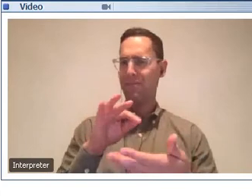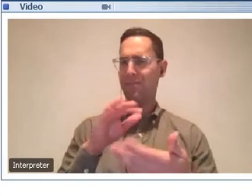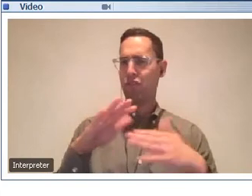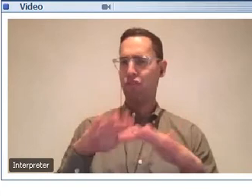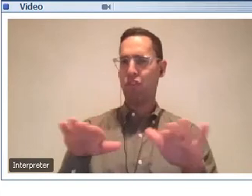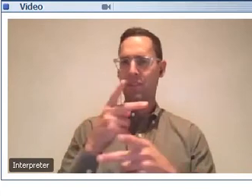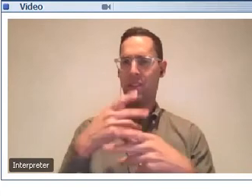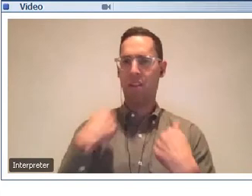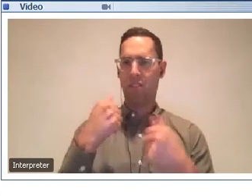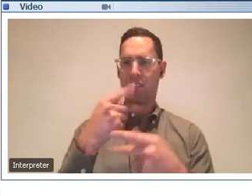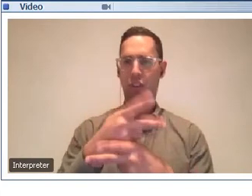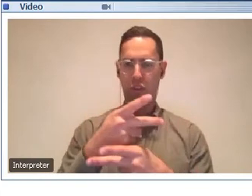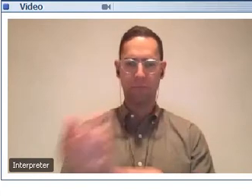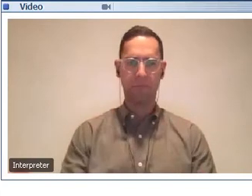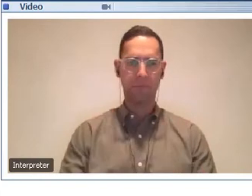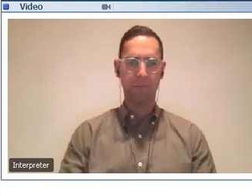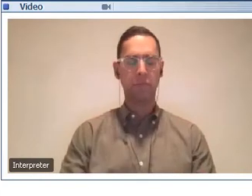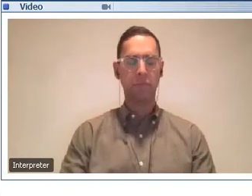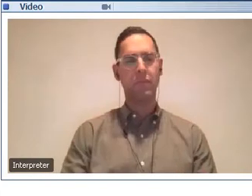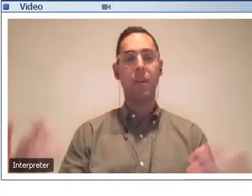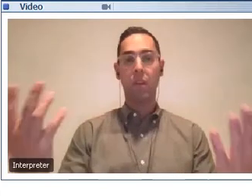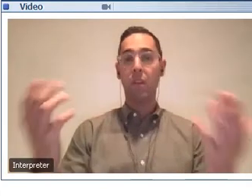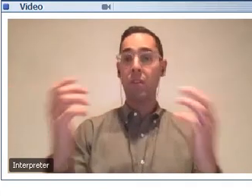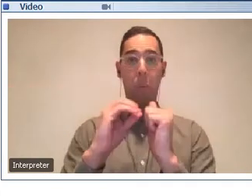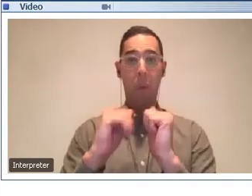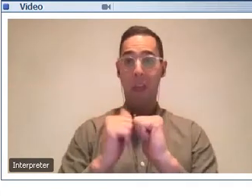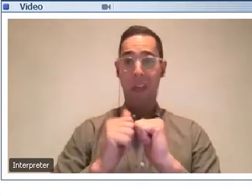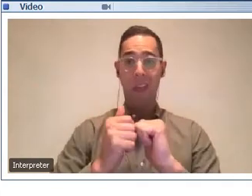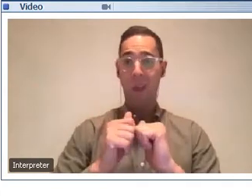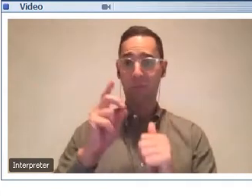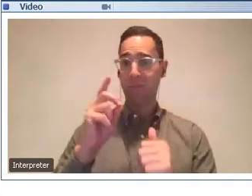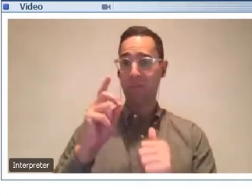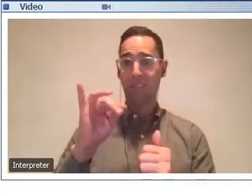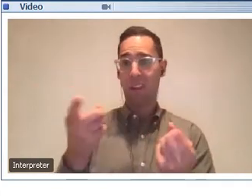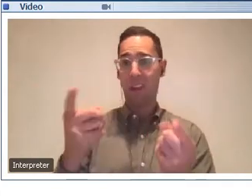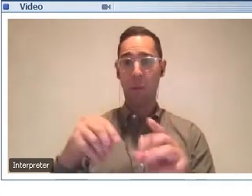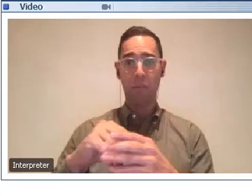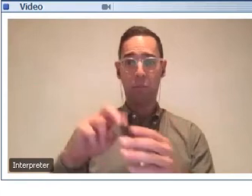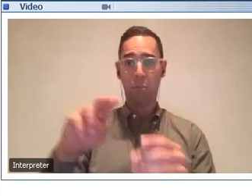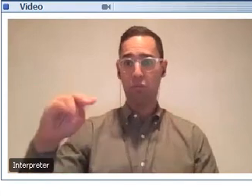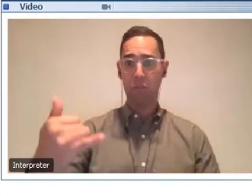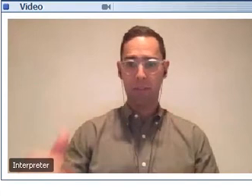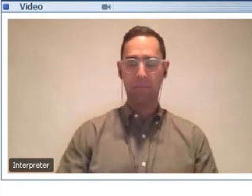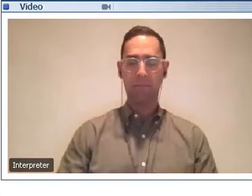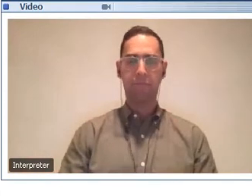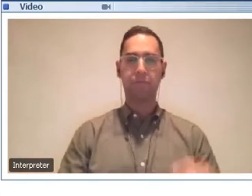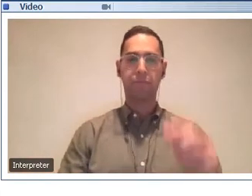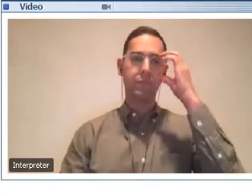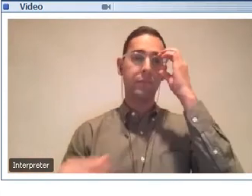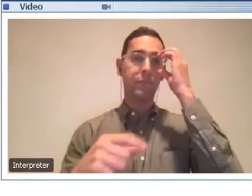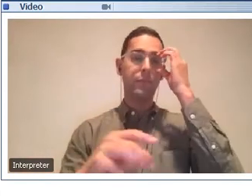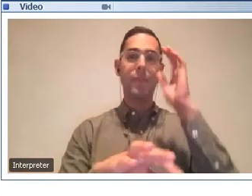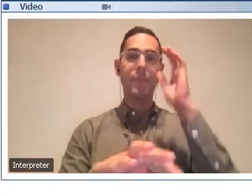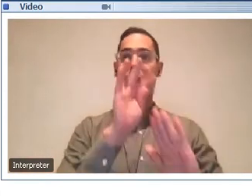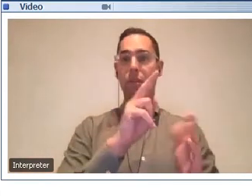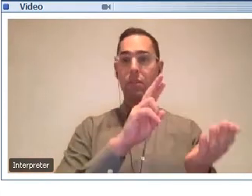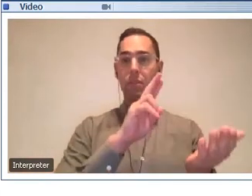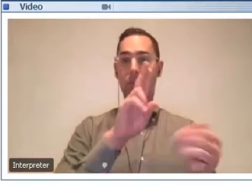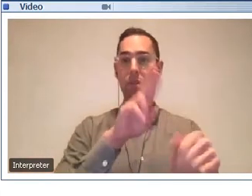needs kids. And so how did New Jersey Time to Care make this happen? National research on paid leave showed benefits both